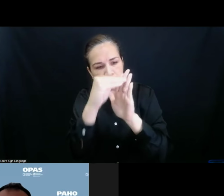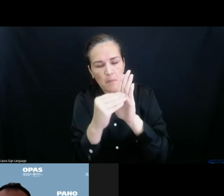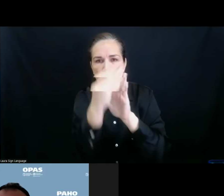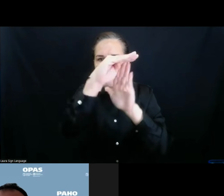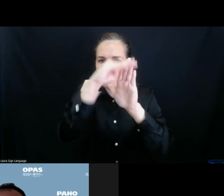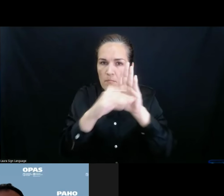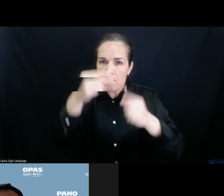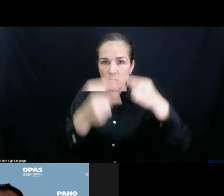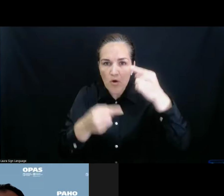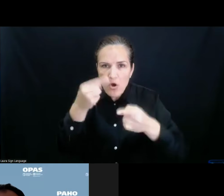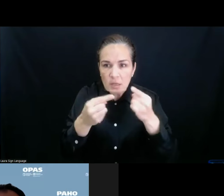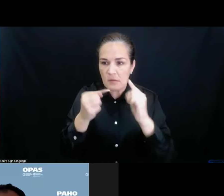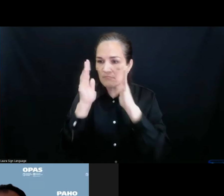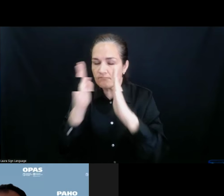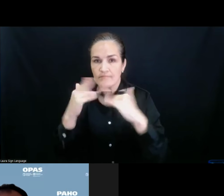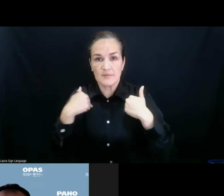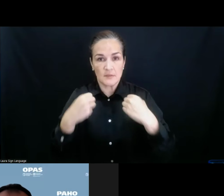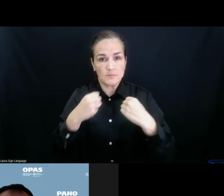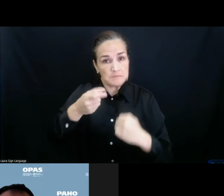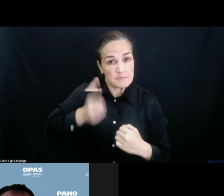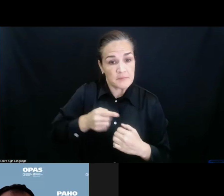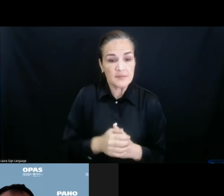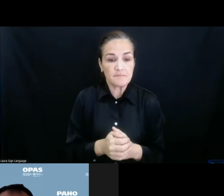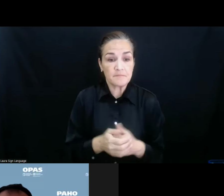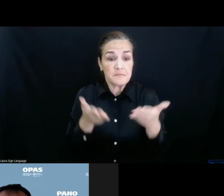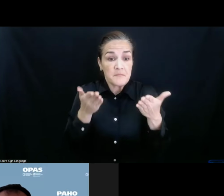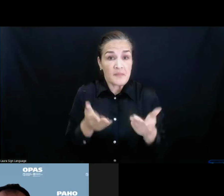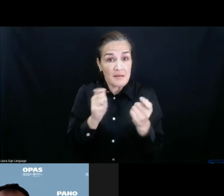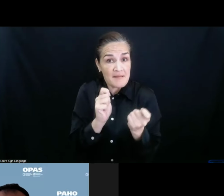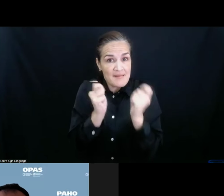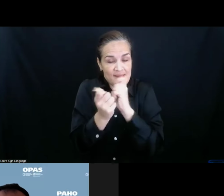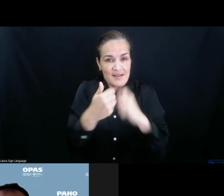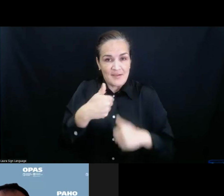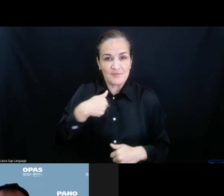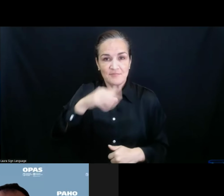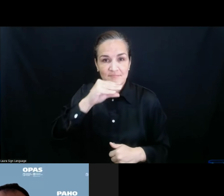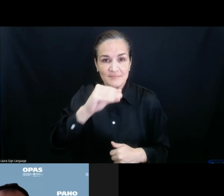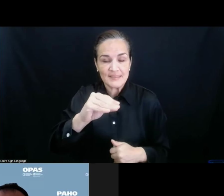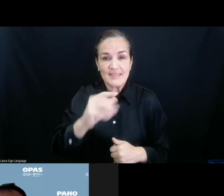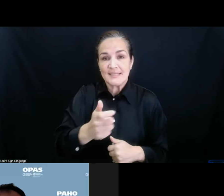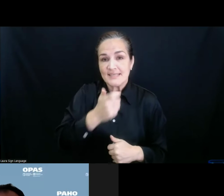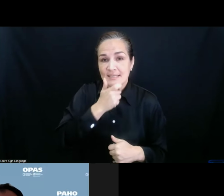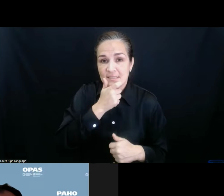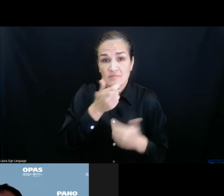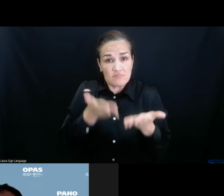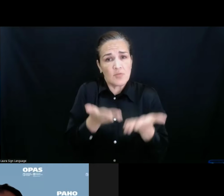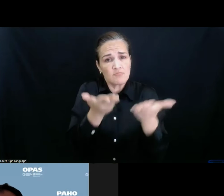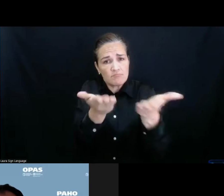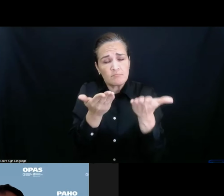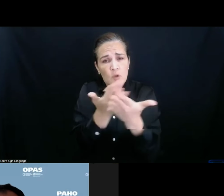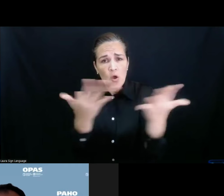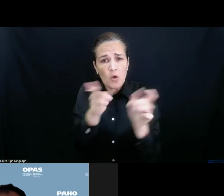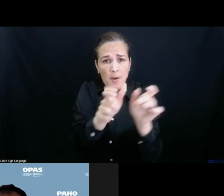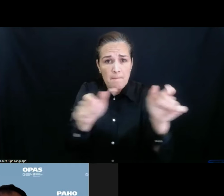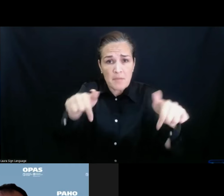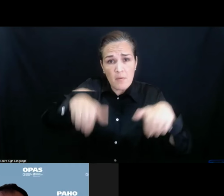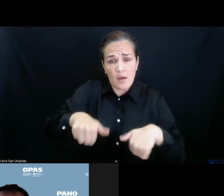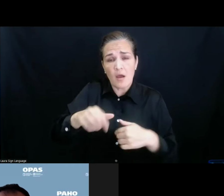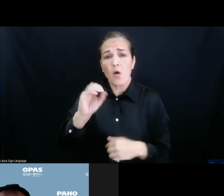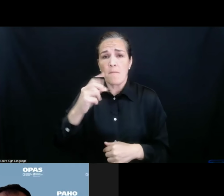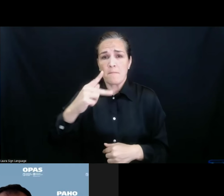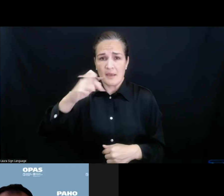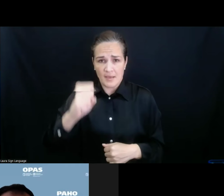servicios de salud. so we prevent I their will switch now exclusion to and English and policies just and welcome all of health you to the services. PAHO webinar Ahora on health equity for